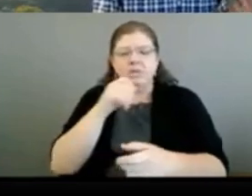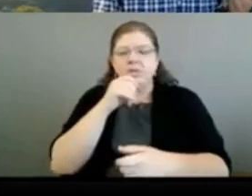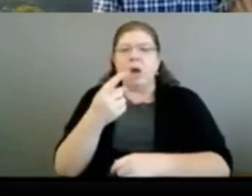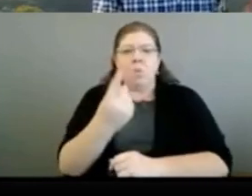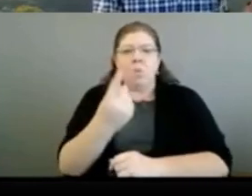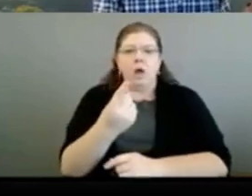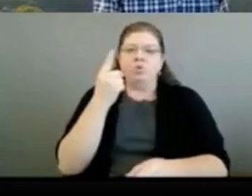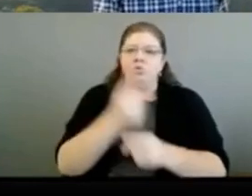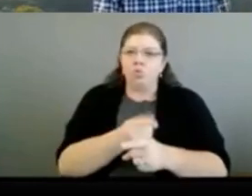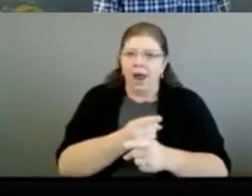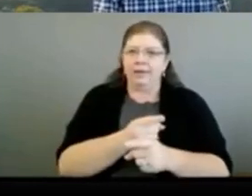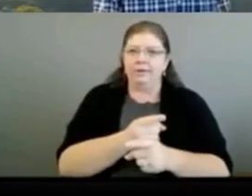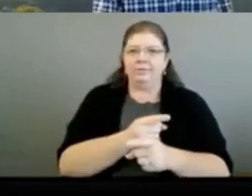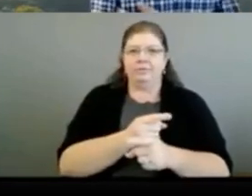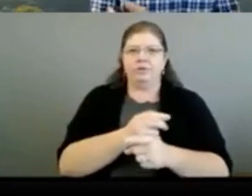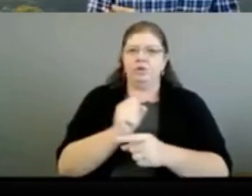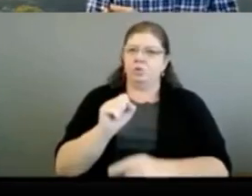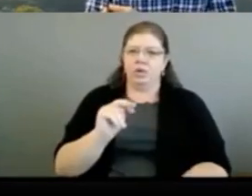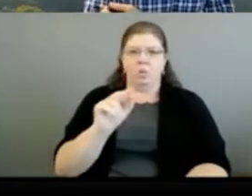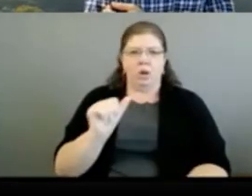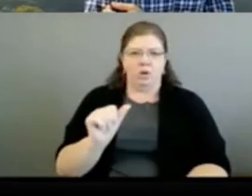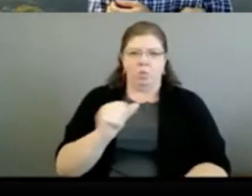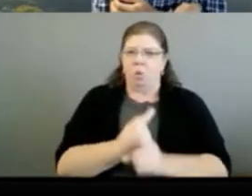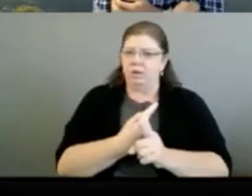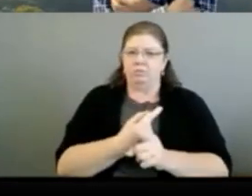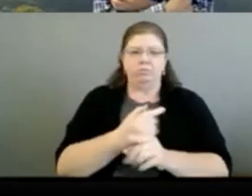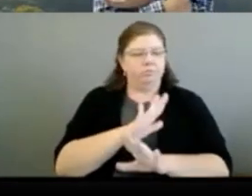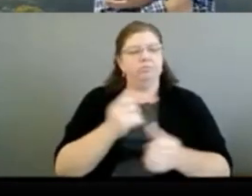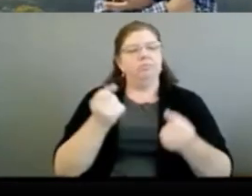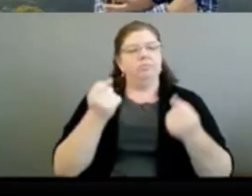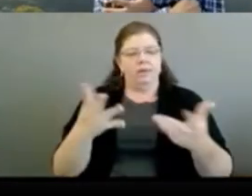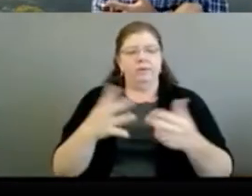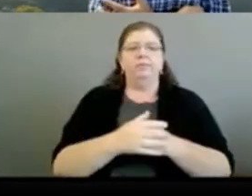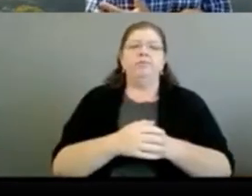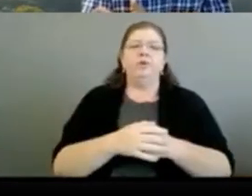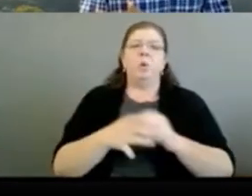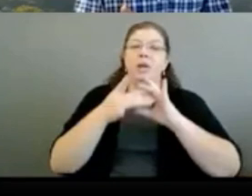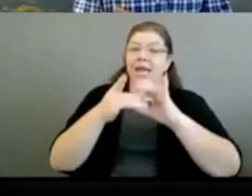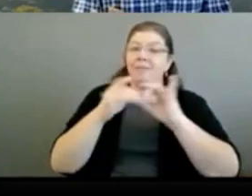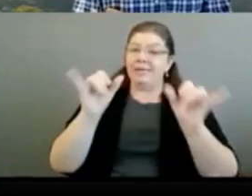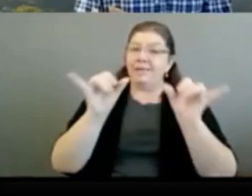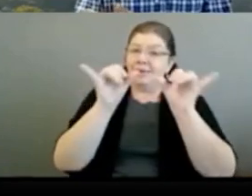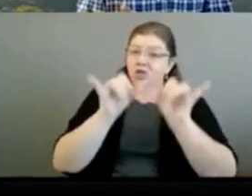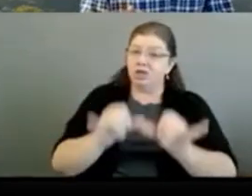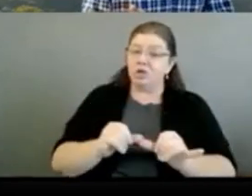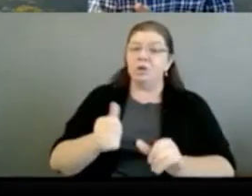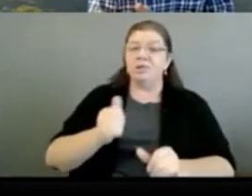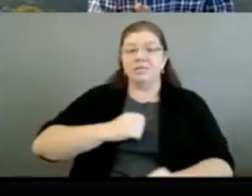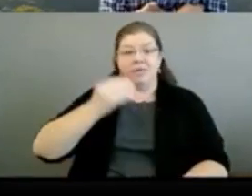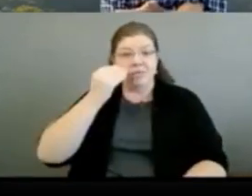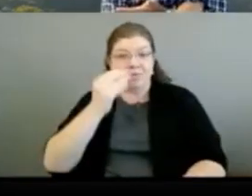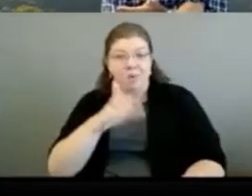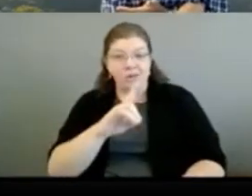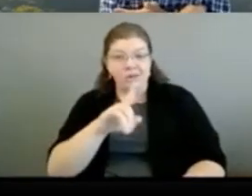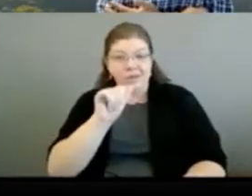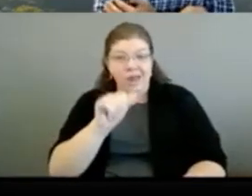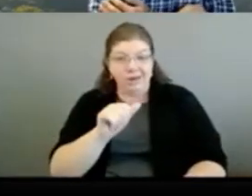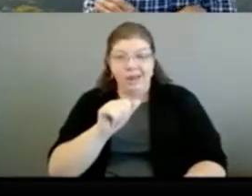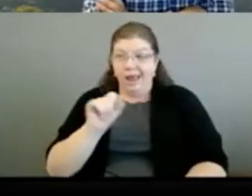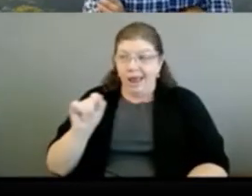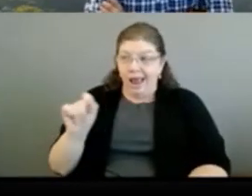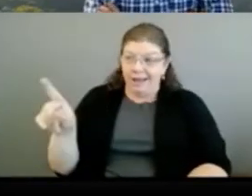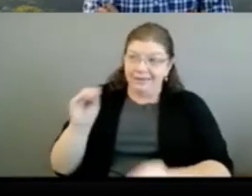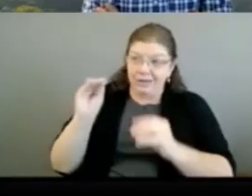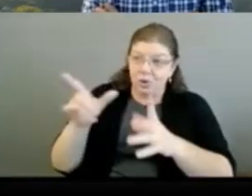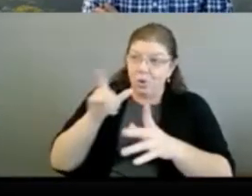right kind of social network analysis. Relationships can be measured traditionally using self-reported data, such as by asking teachers who they go to for help or who